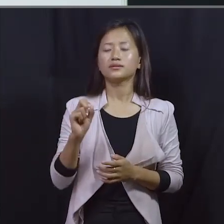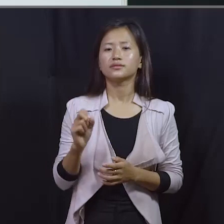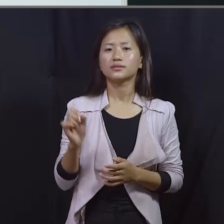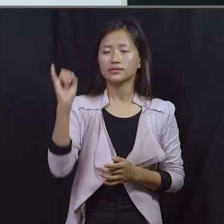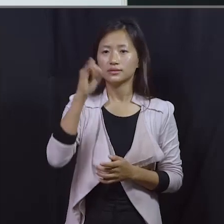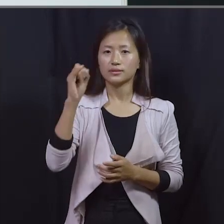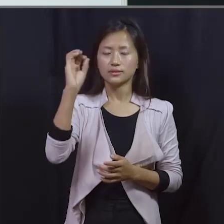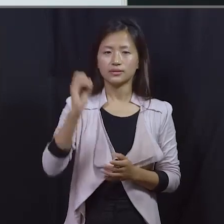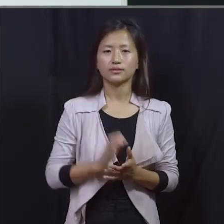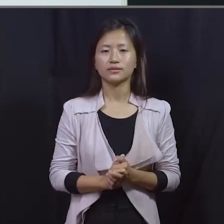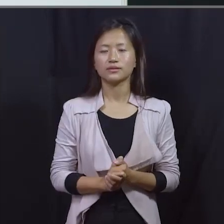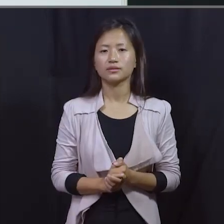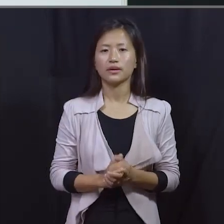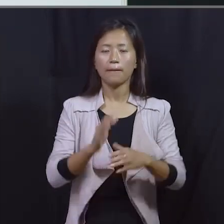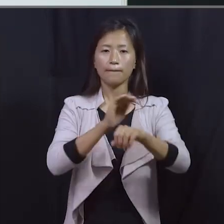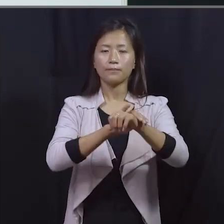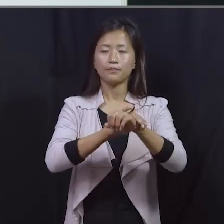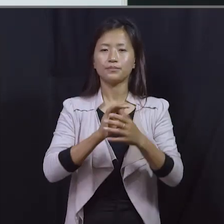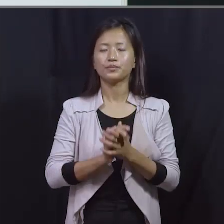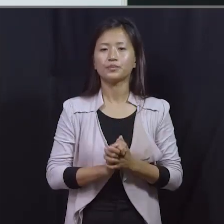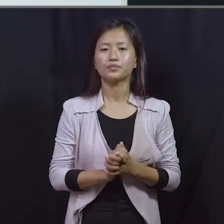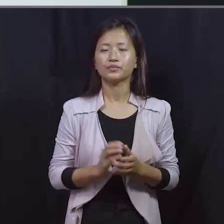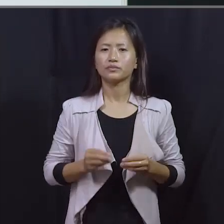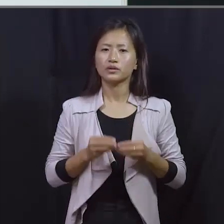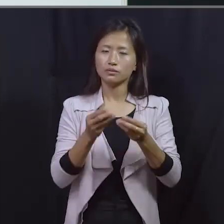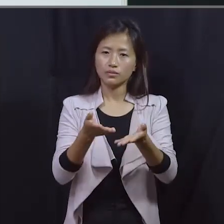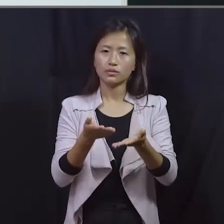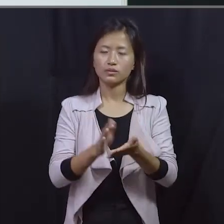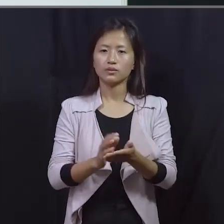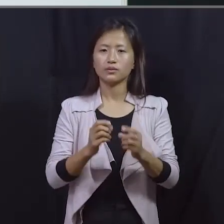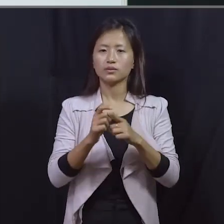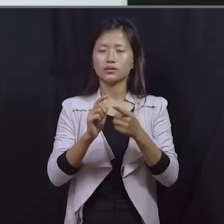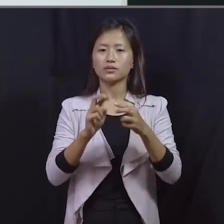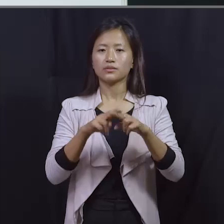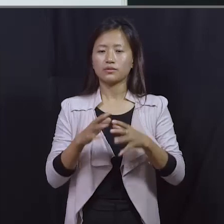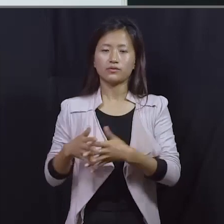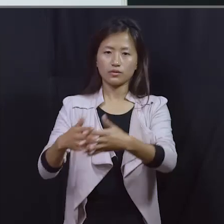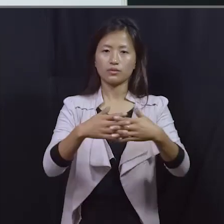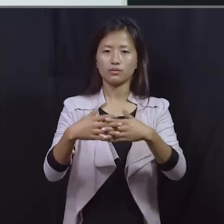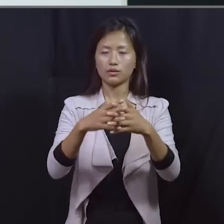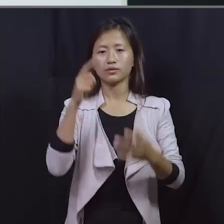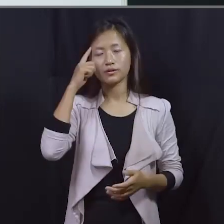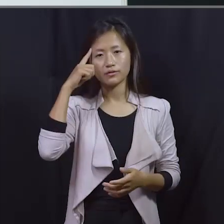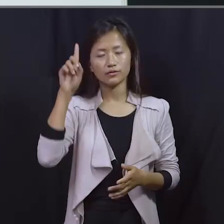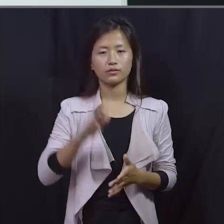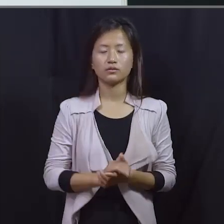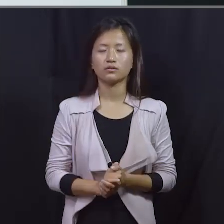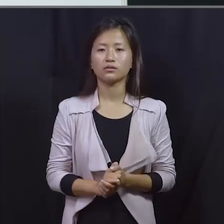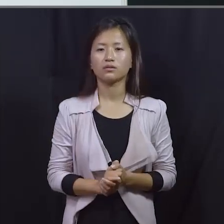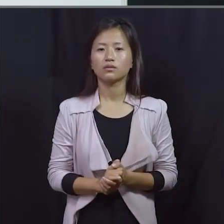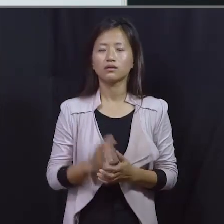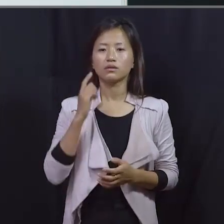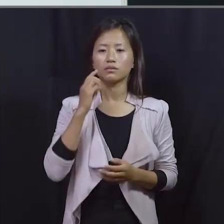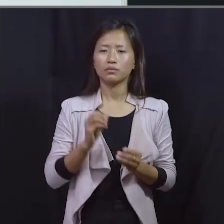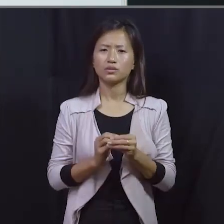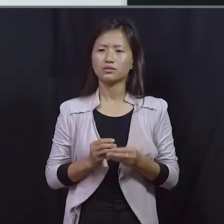1860, please remember that the British, they depended on America for the import